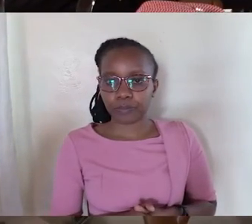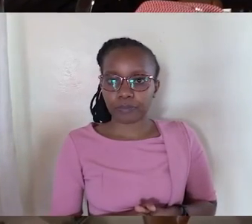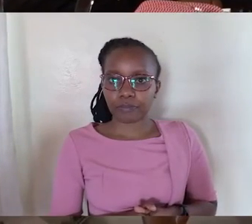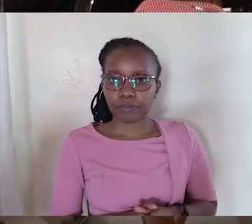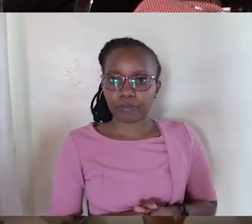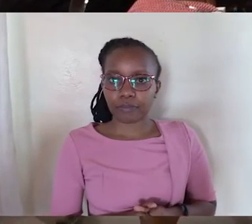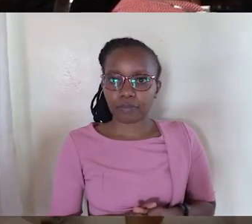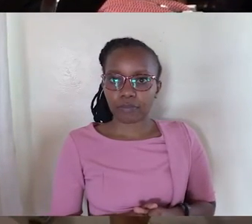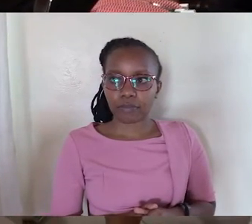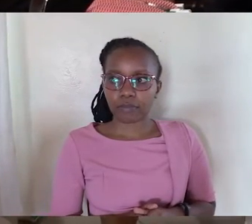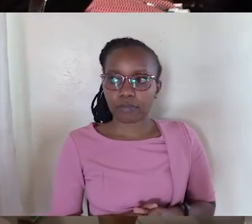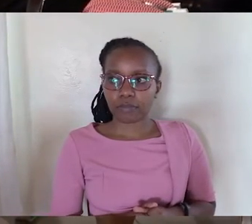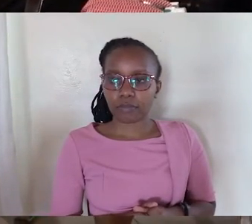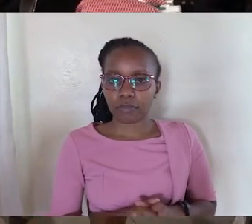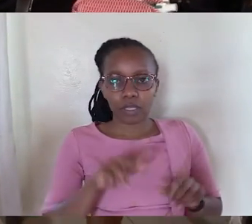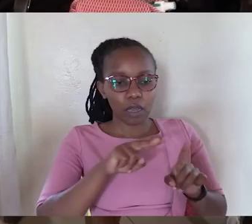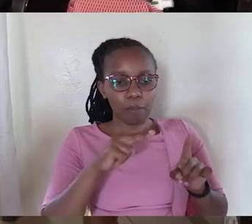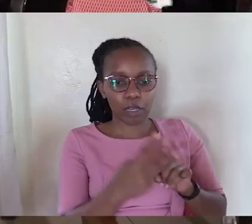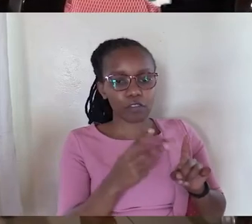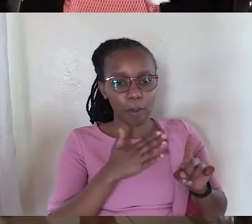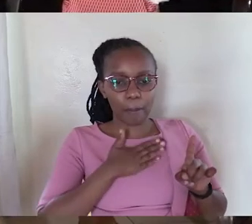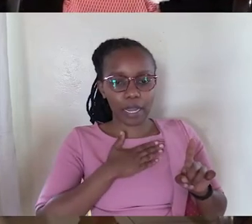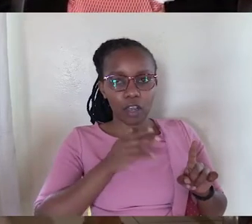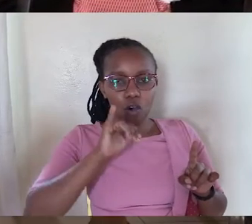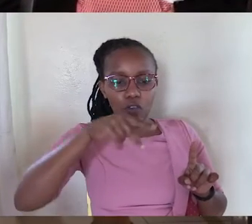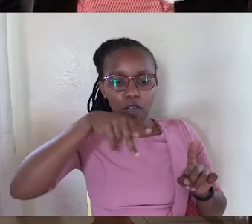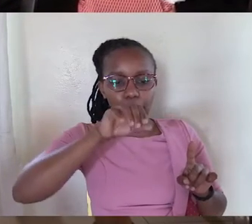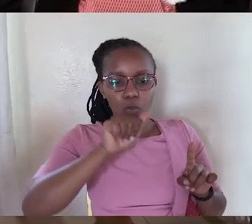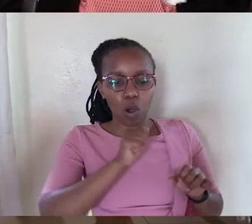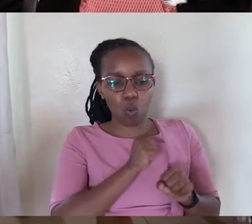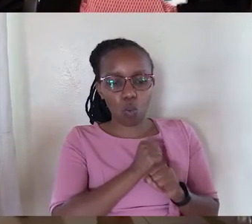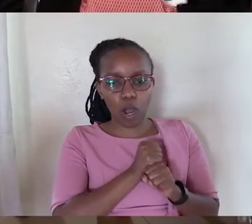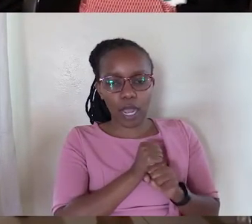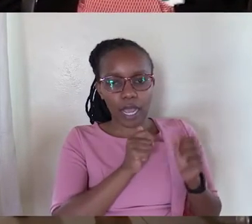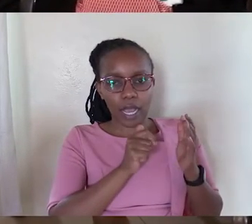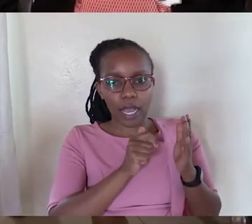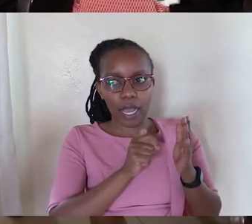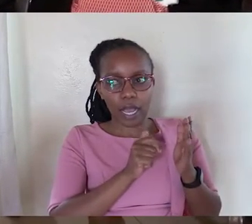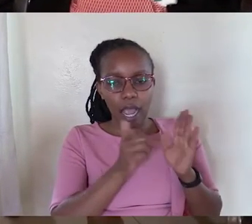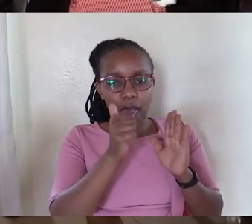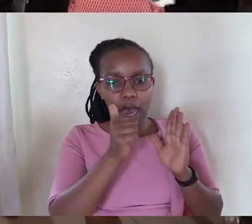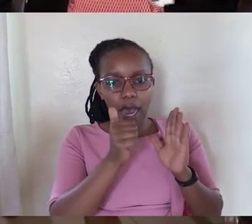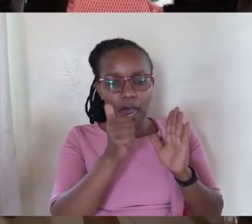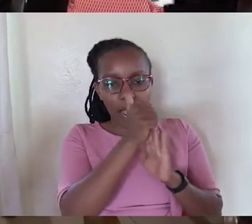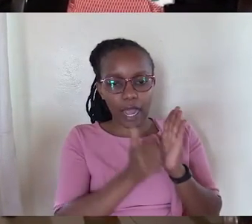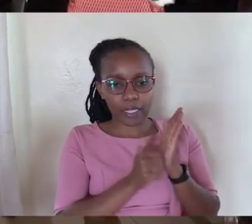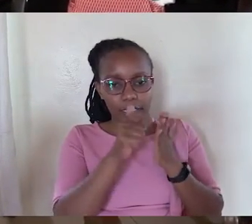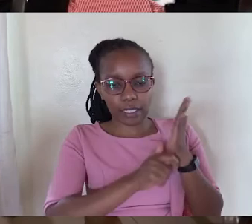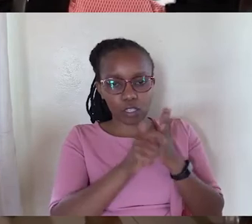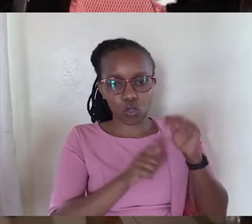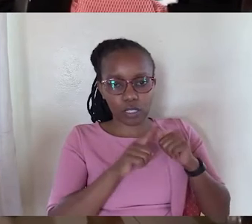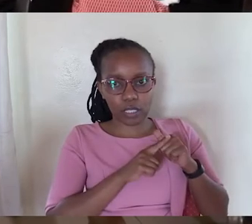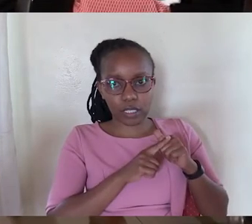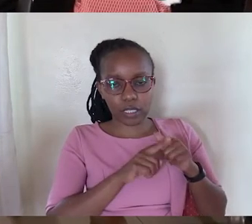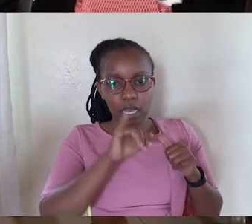To start with, just to give a perspective of what IPOA does, under Section 6 of our Act, IPOA has three